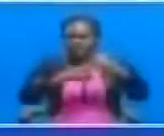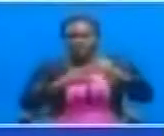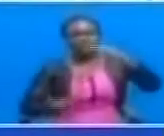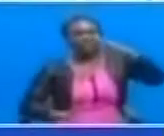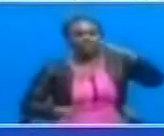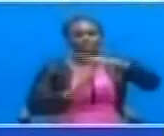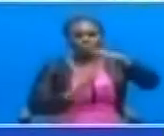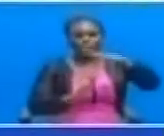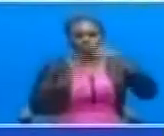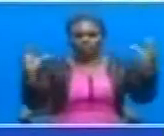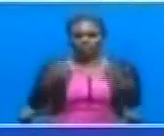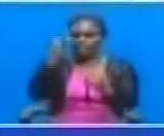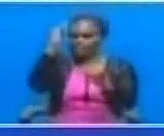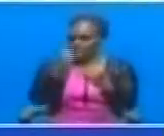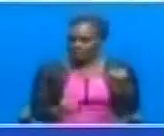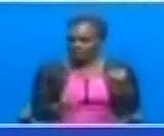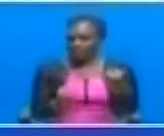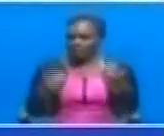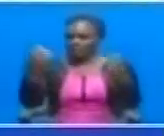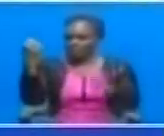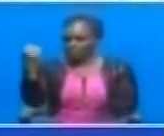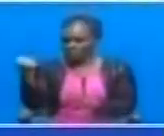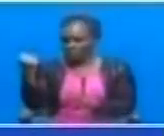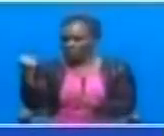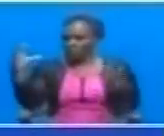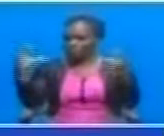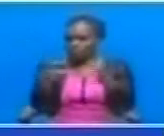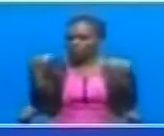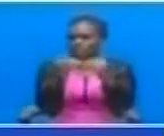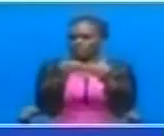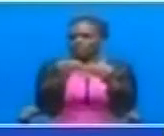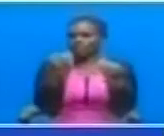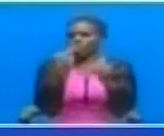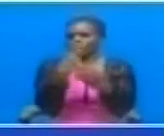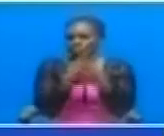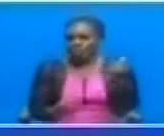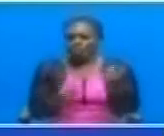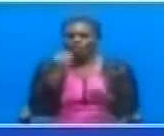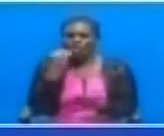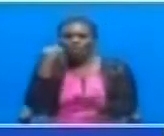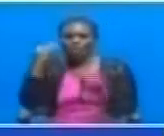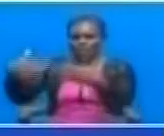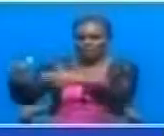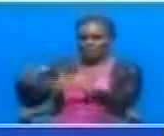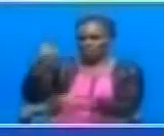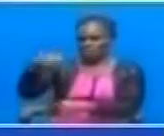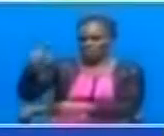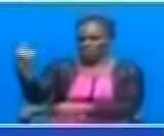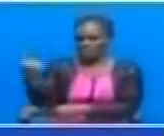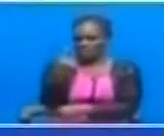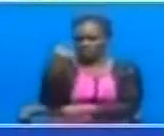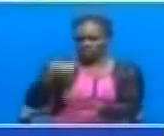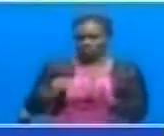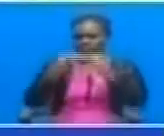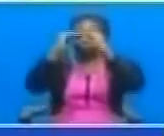teams. In the final round, 5 groups of 4 teams will meet both home and away, and the winner of each group will qualify